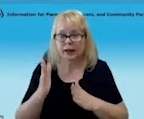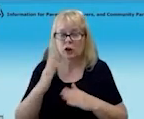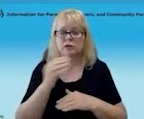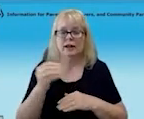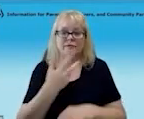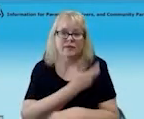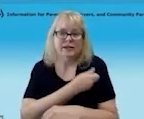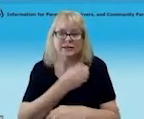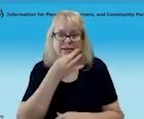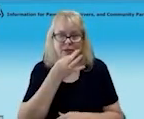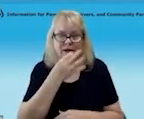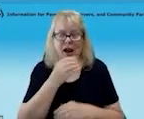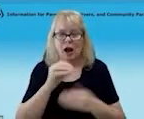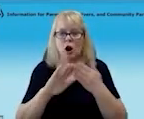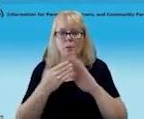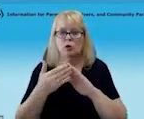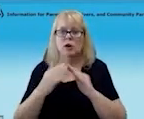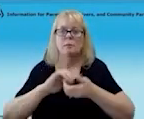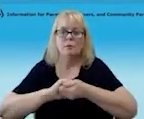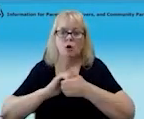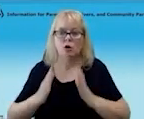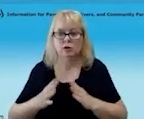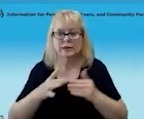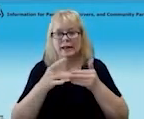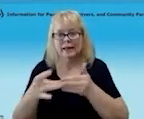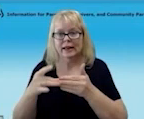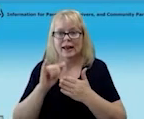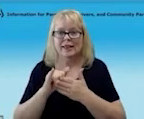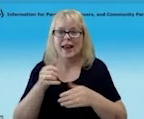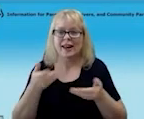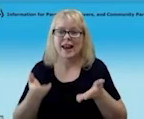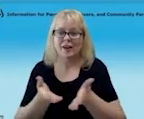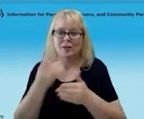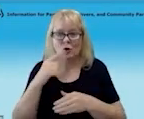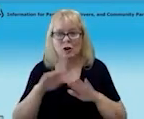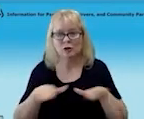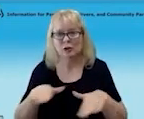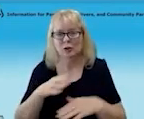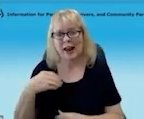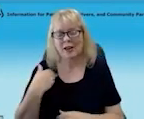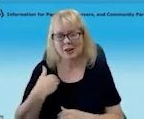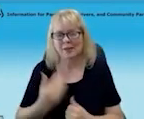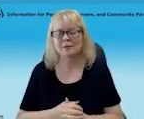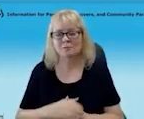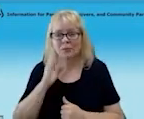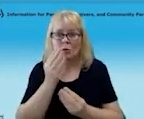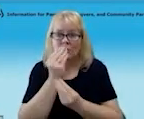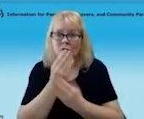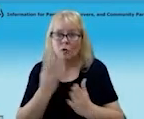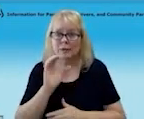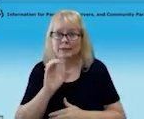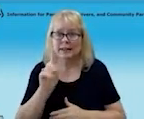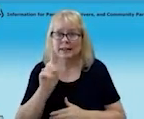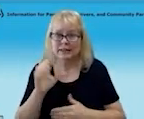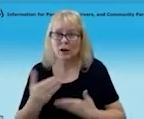COVID-19. During today's webinar, you will hear from speakers that include pediatric and vaccine